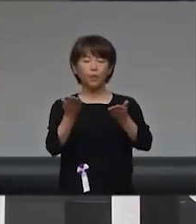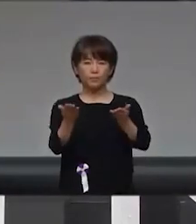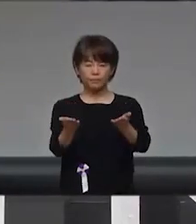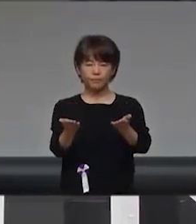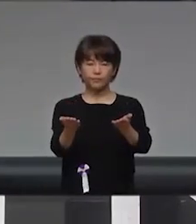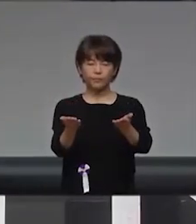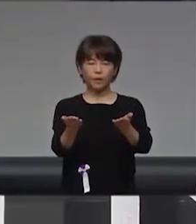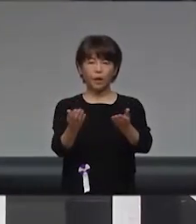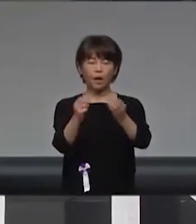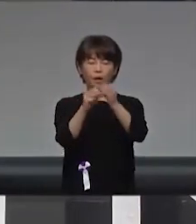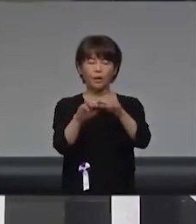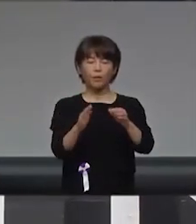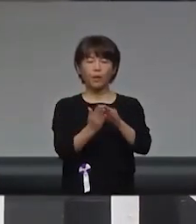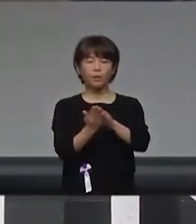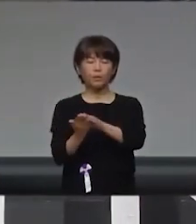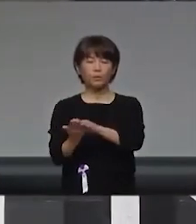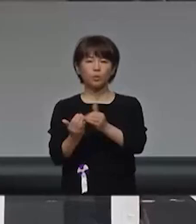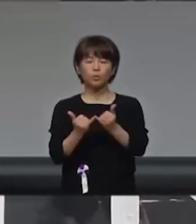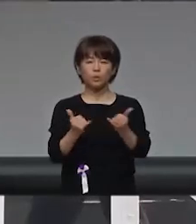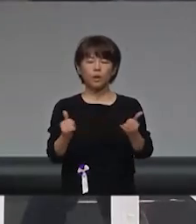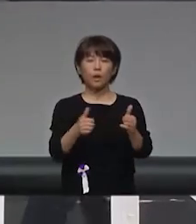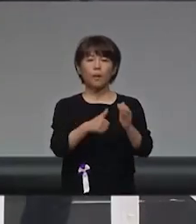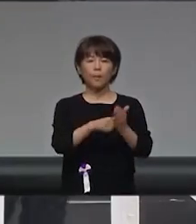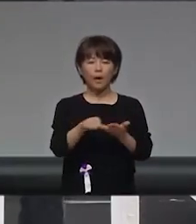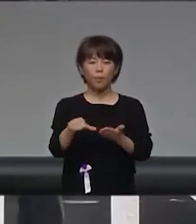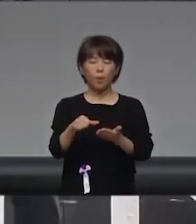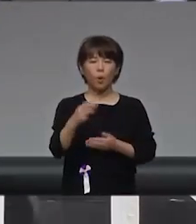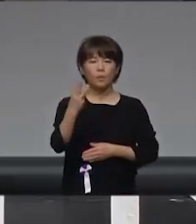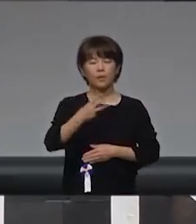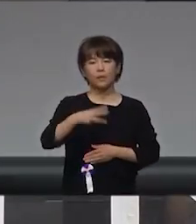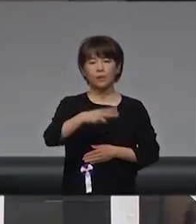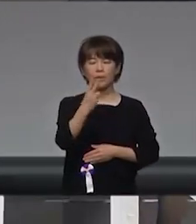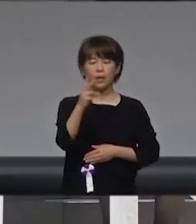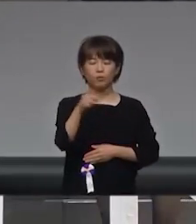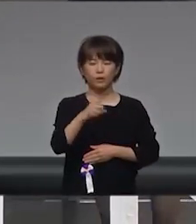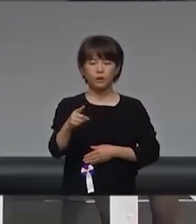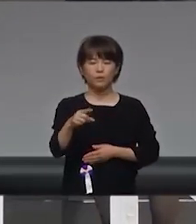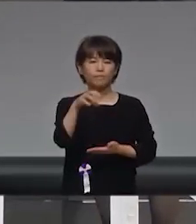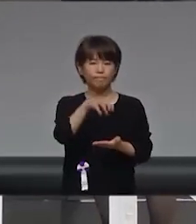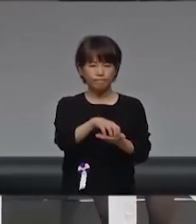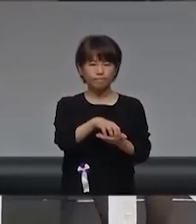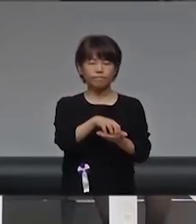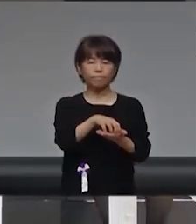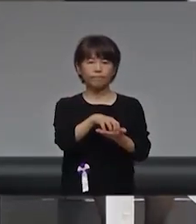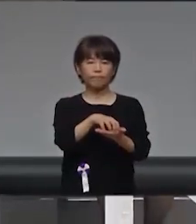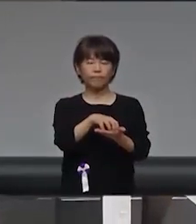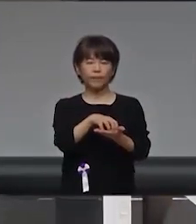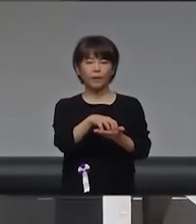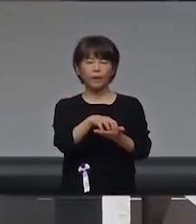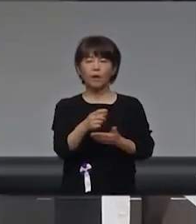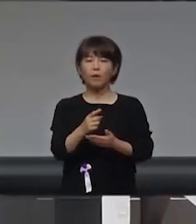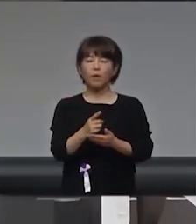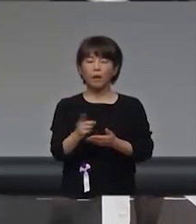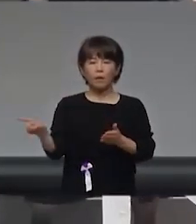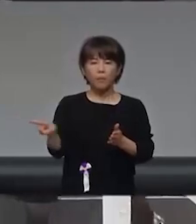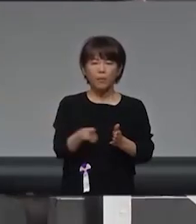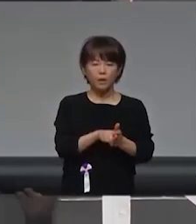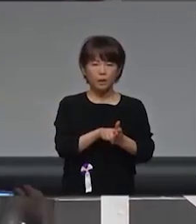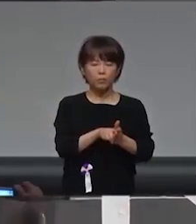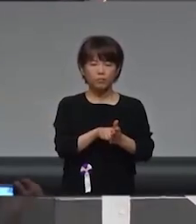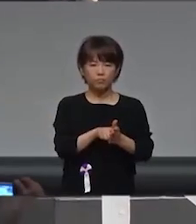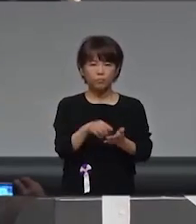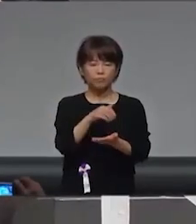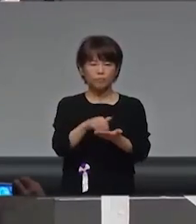The newly added list contained 3,200 names, bringing the total number of victims and those who died in